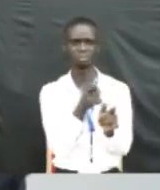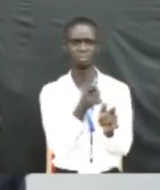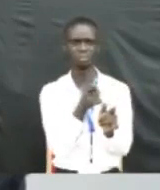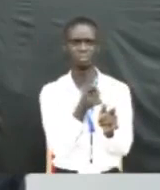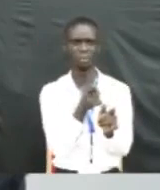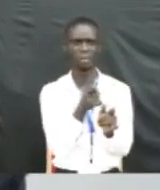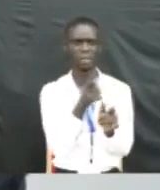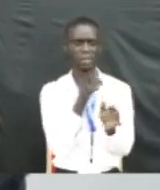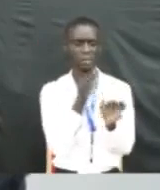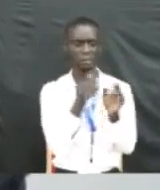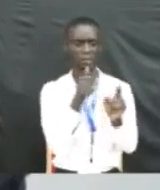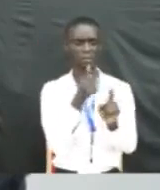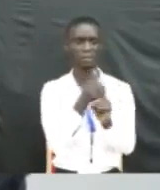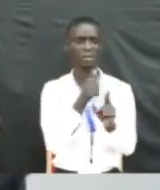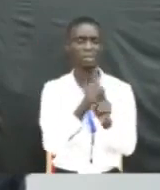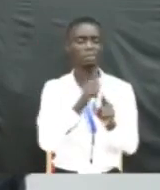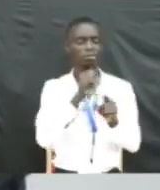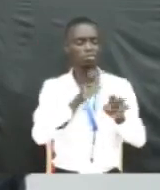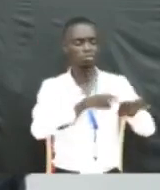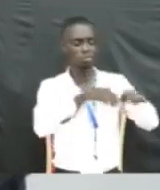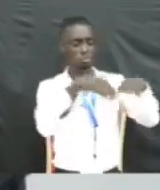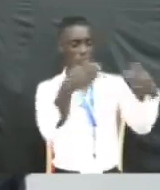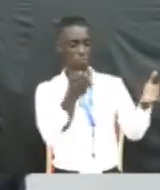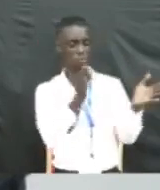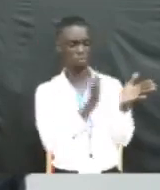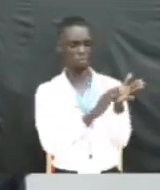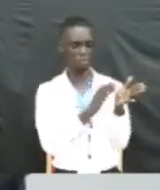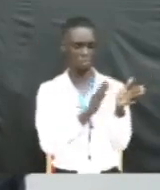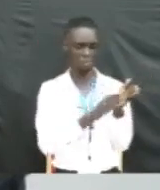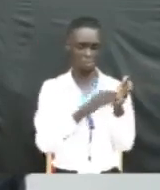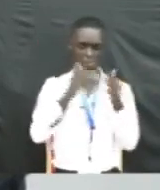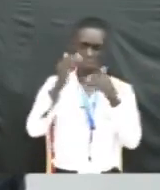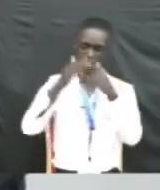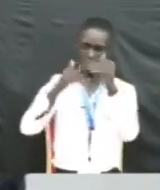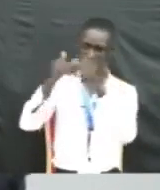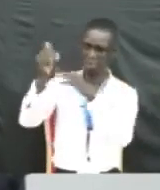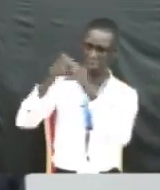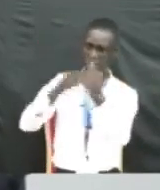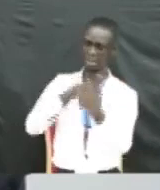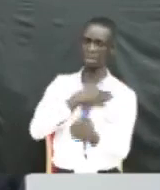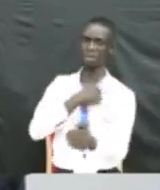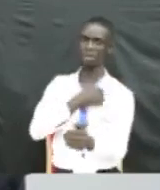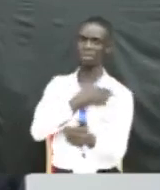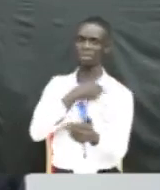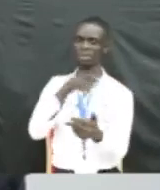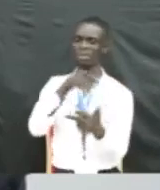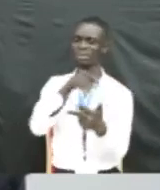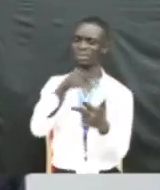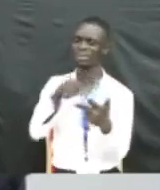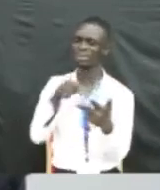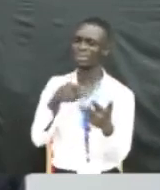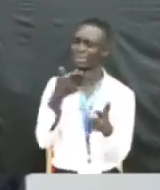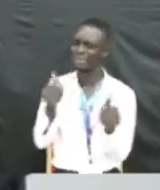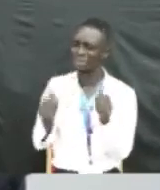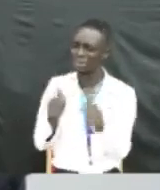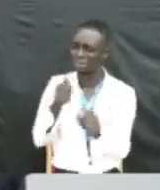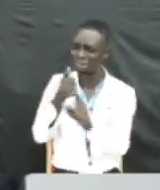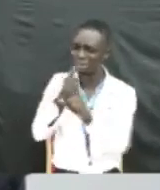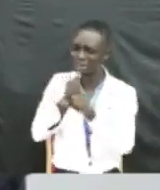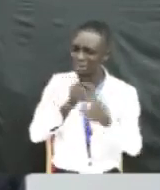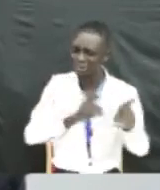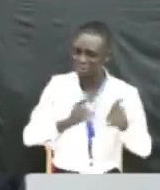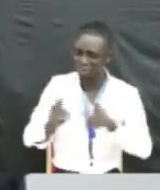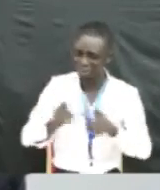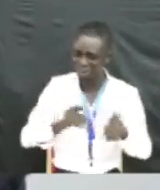if you are not opening schools, building hospitals, then what are you doing in the